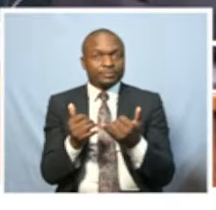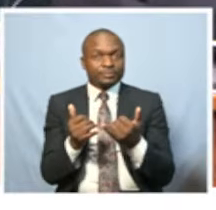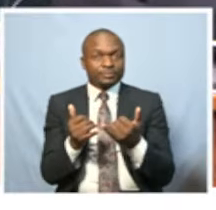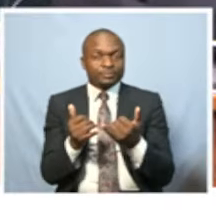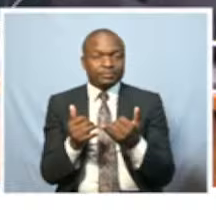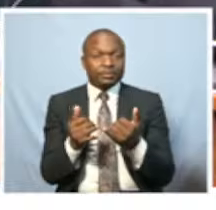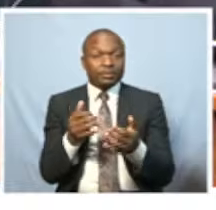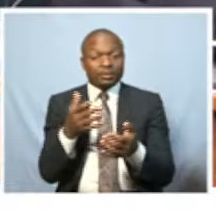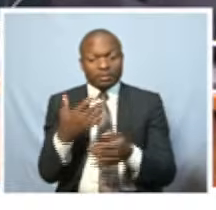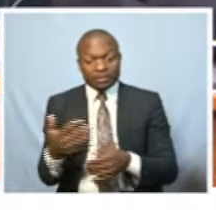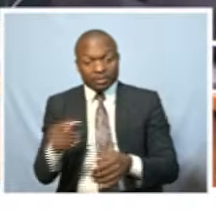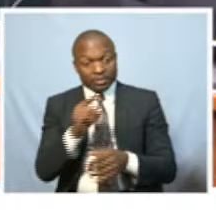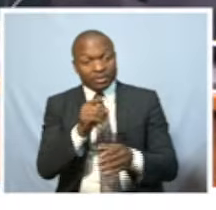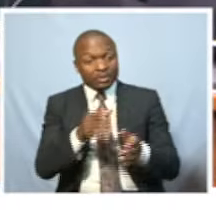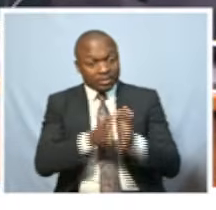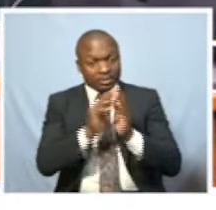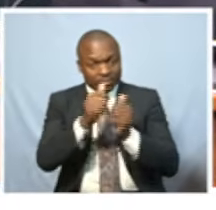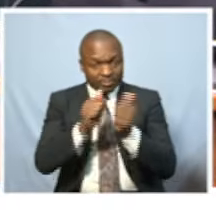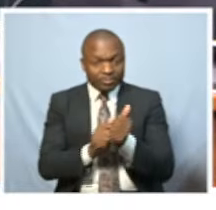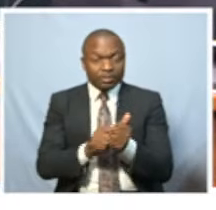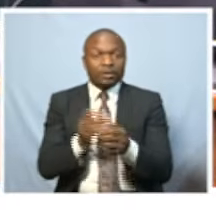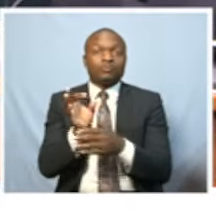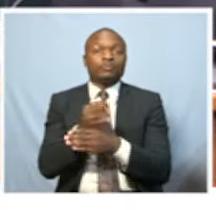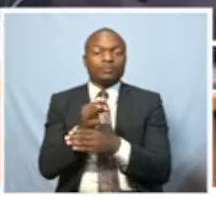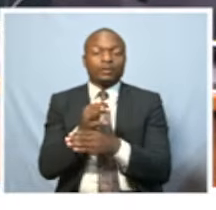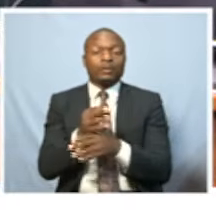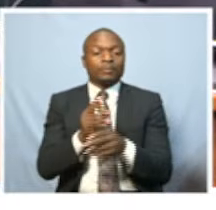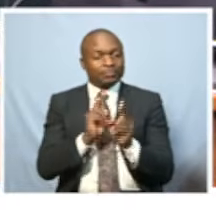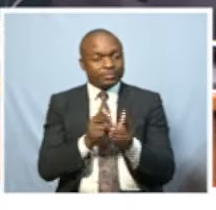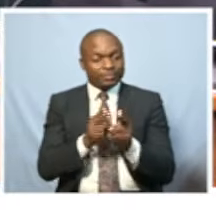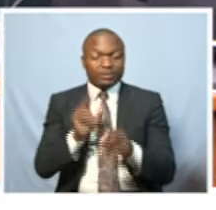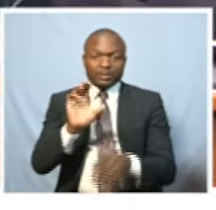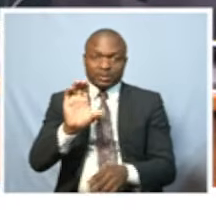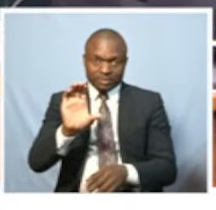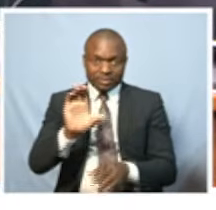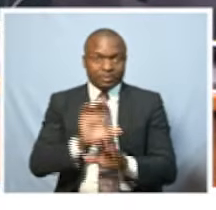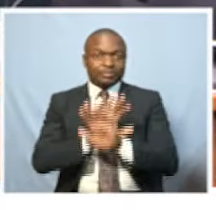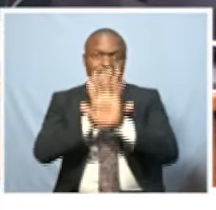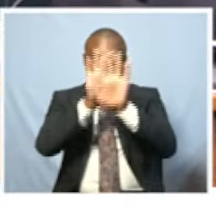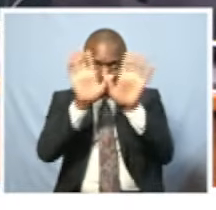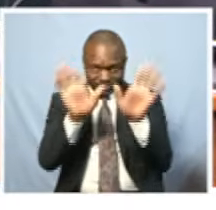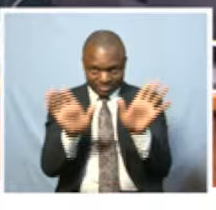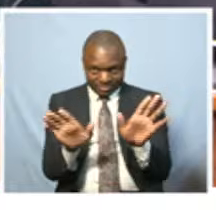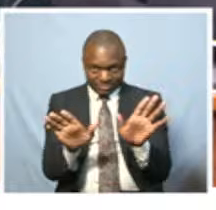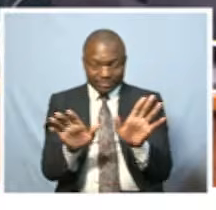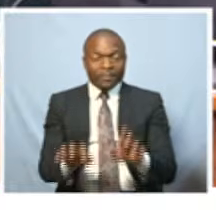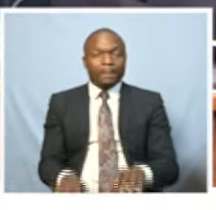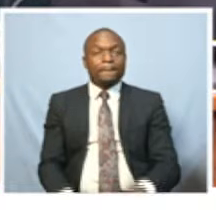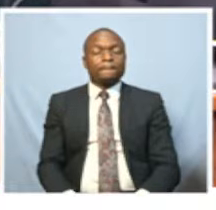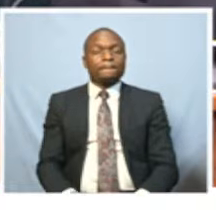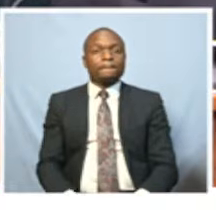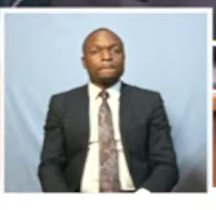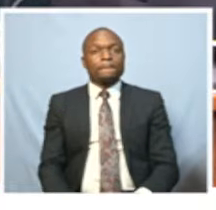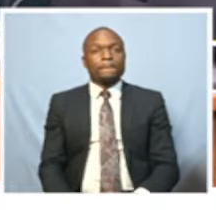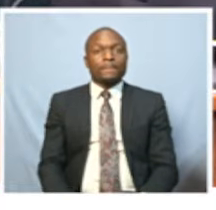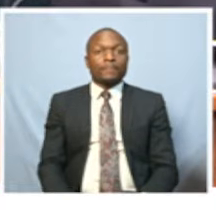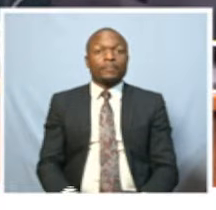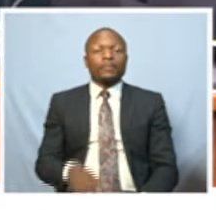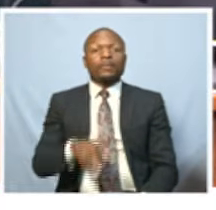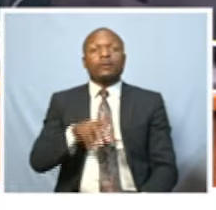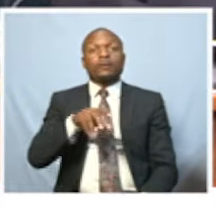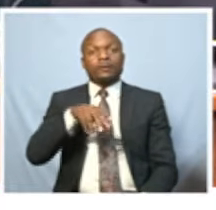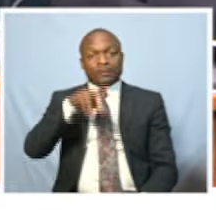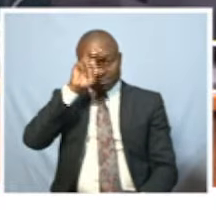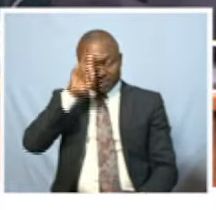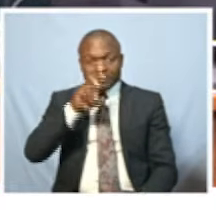actual item he's asking about on fish, our answer on C was very clear, that goats and